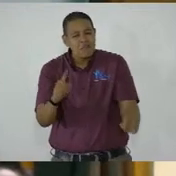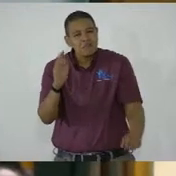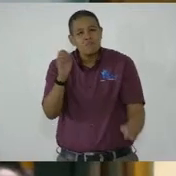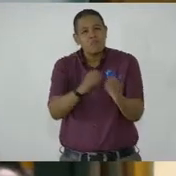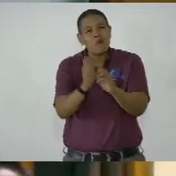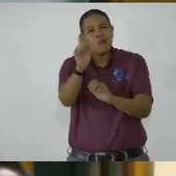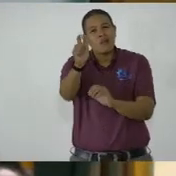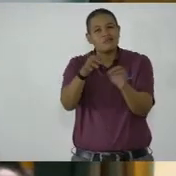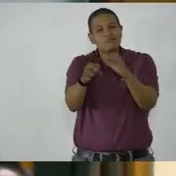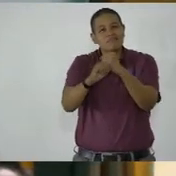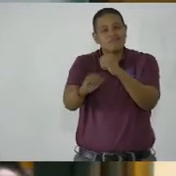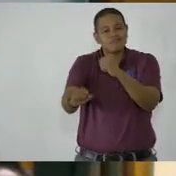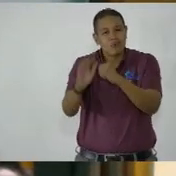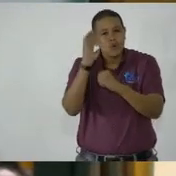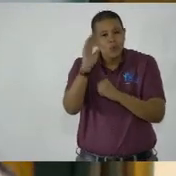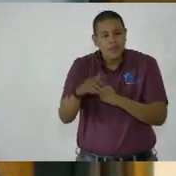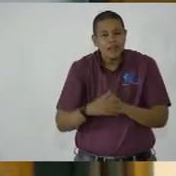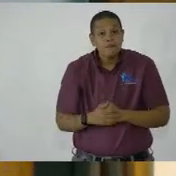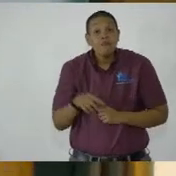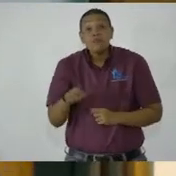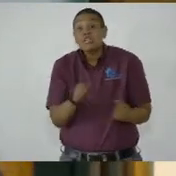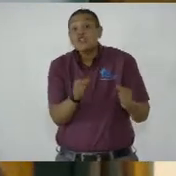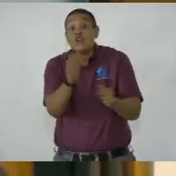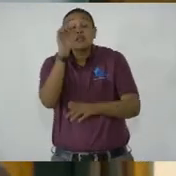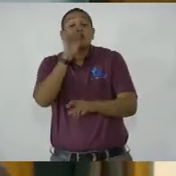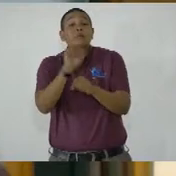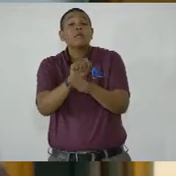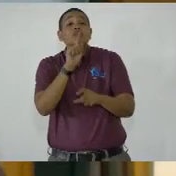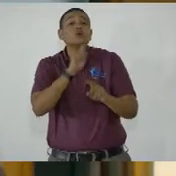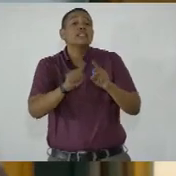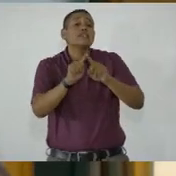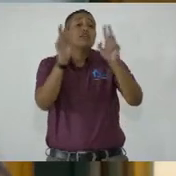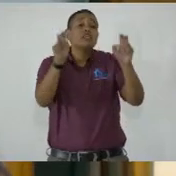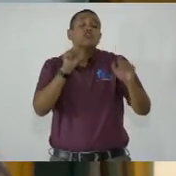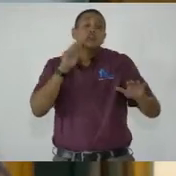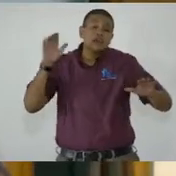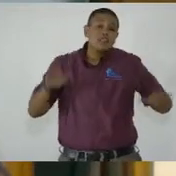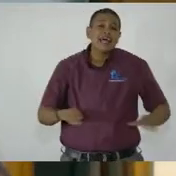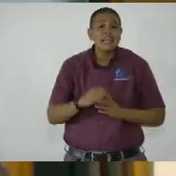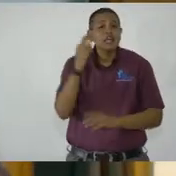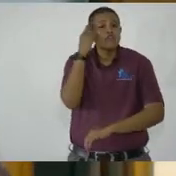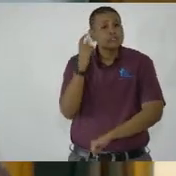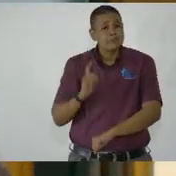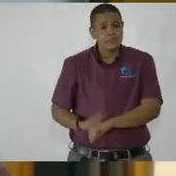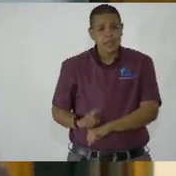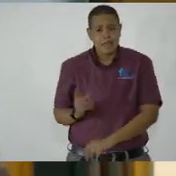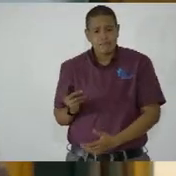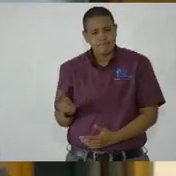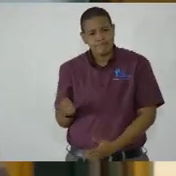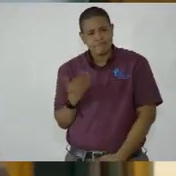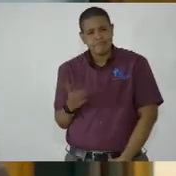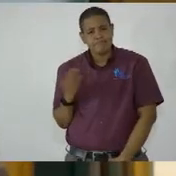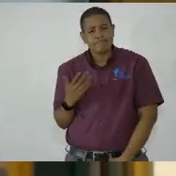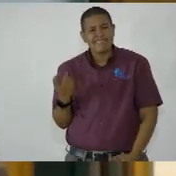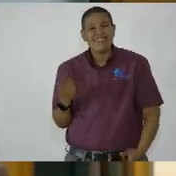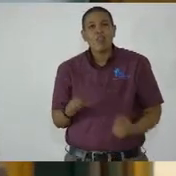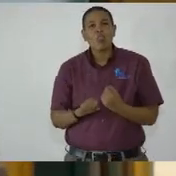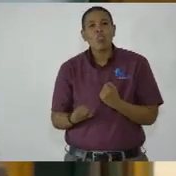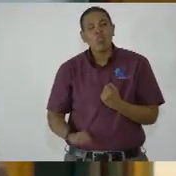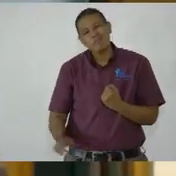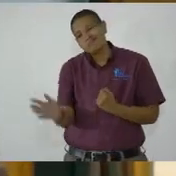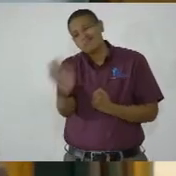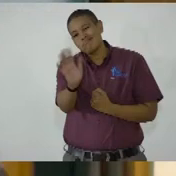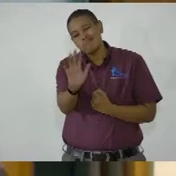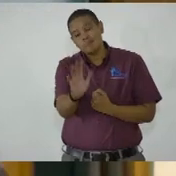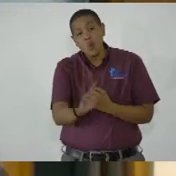Speaker. This strategy will also ensure that matters can be settled within a reasonable time, and as a result, only